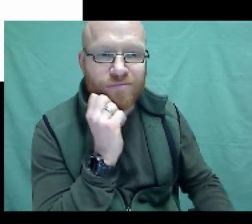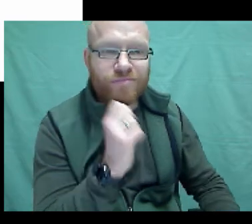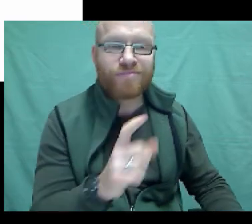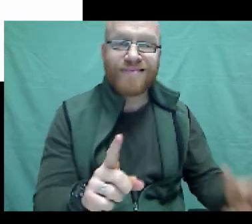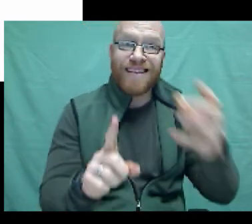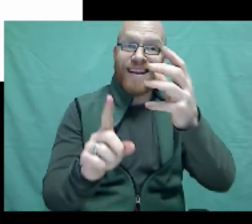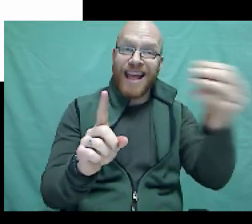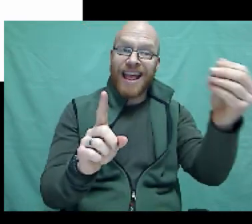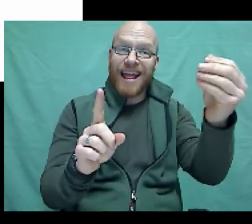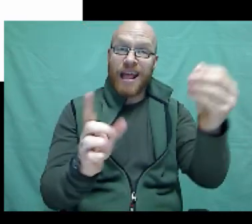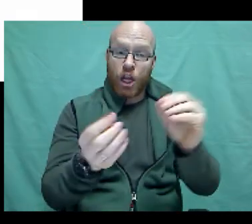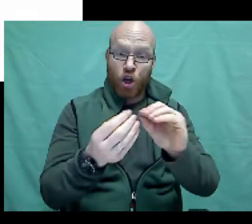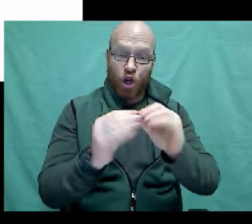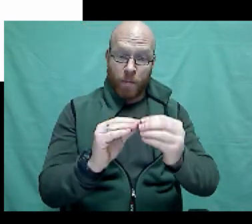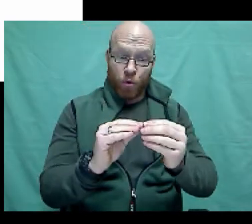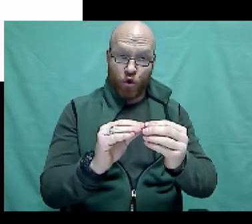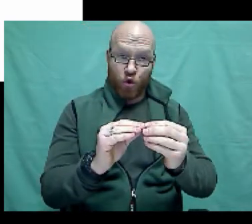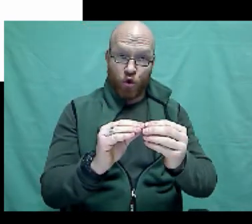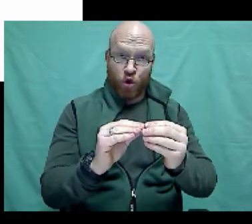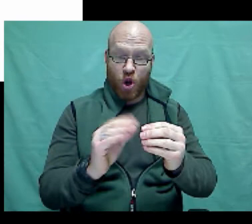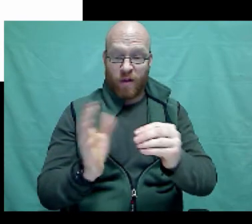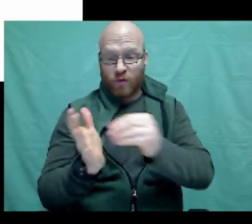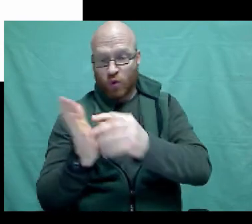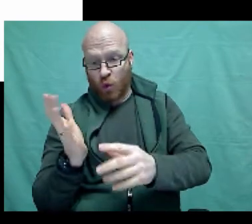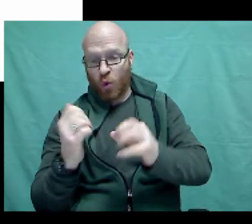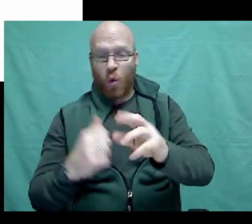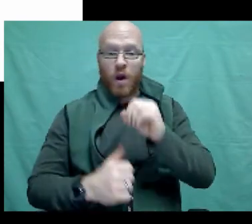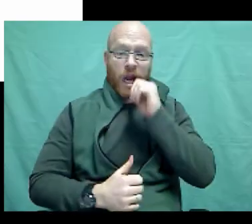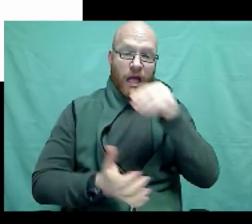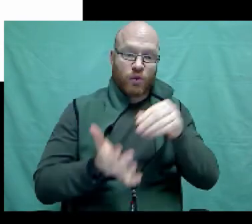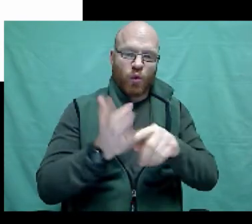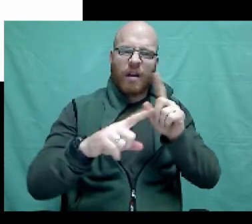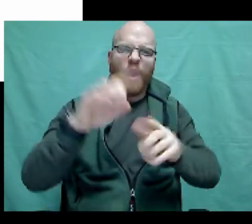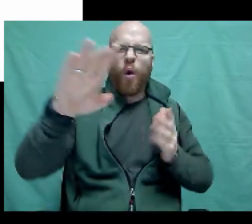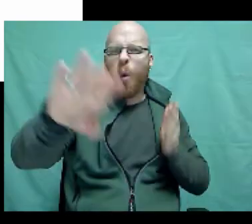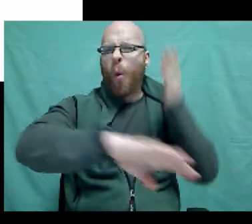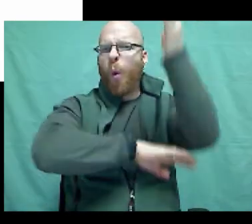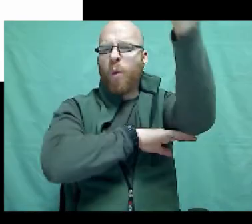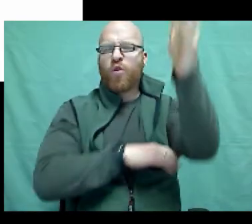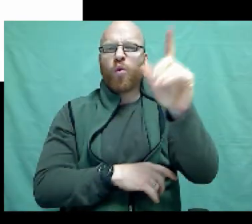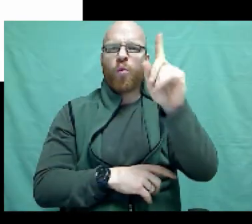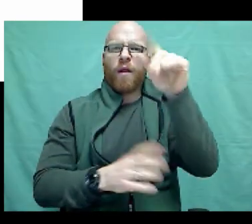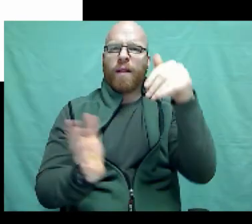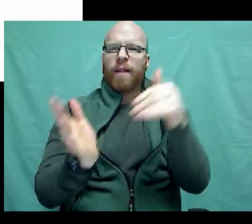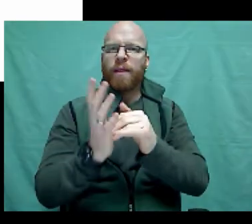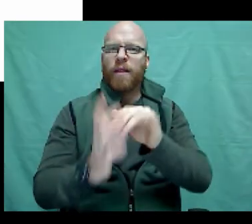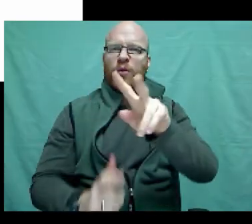And also, the number of students or non-students, it can't go over